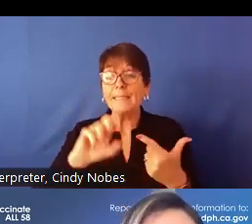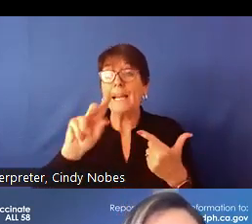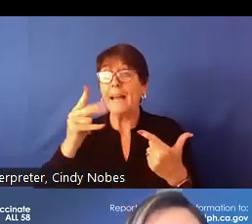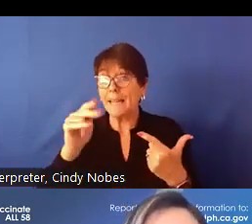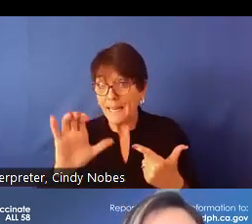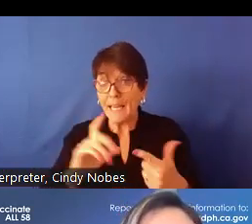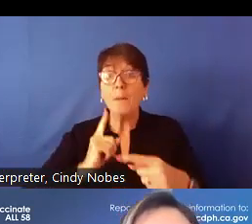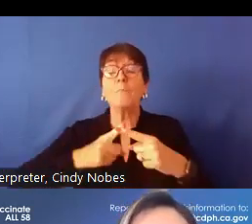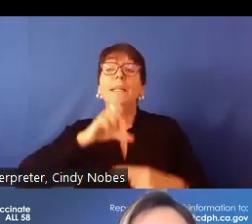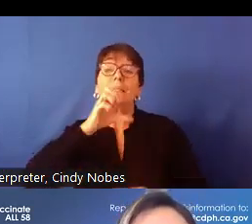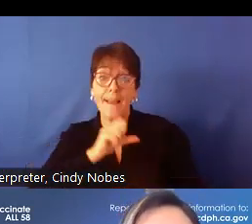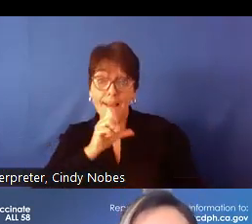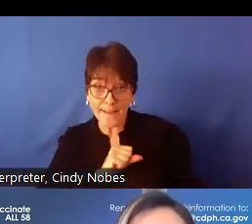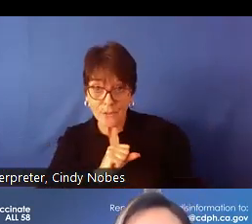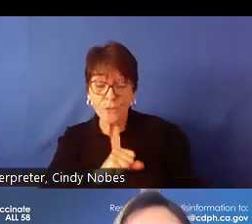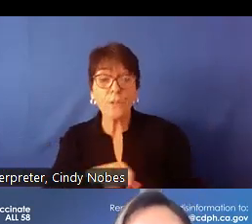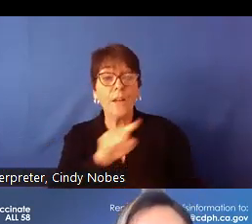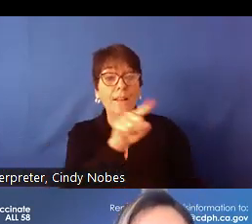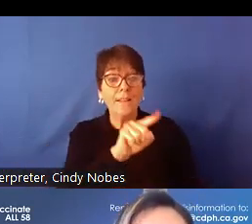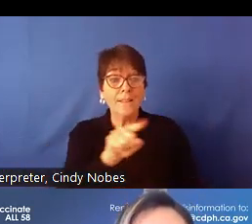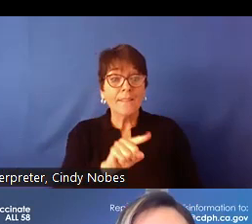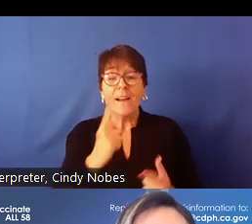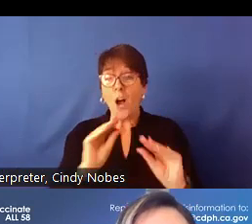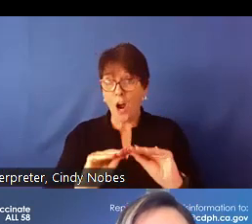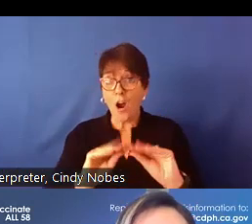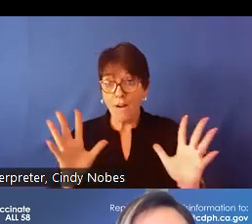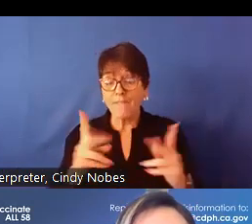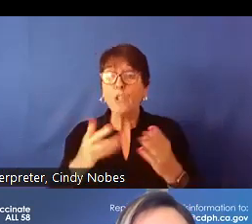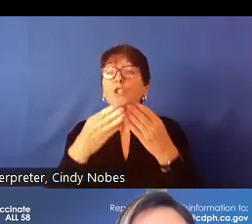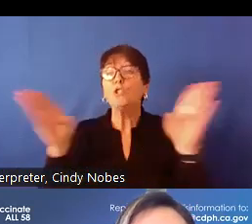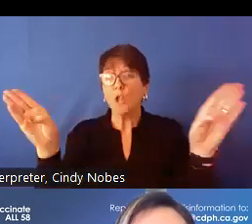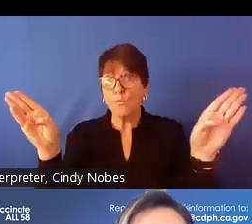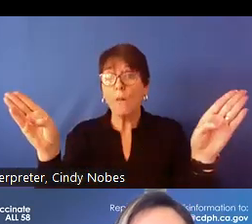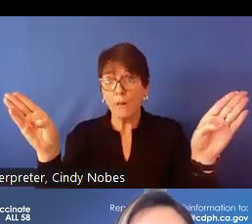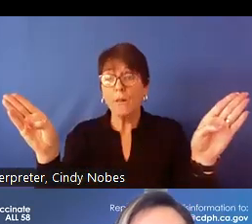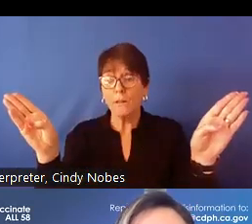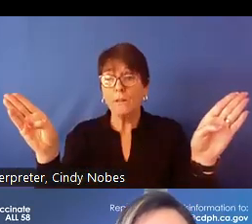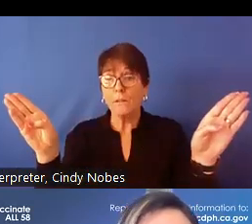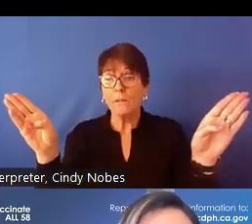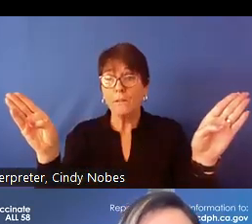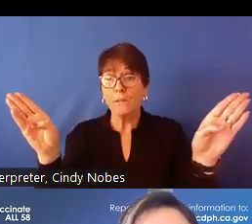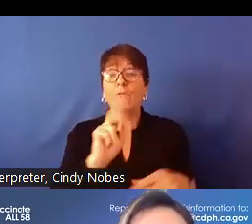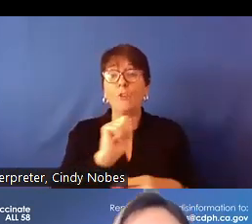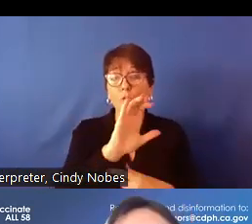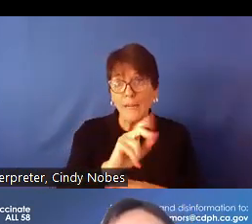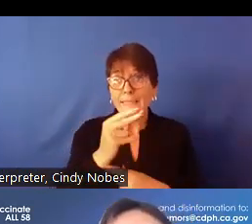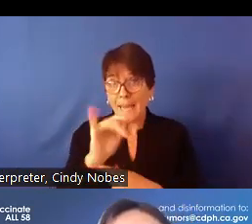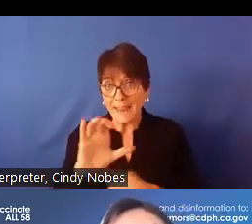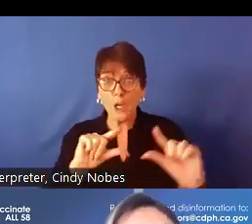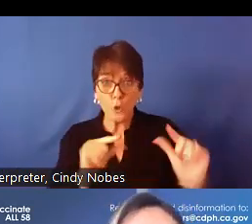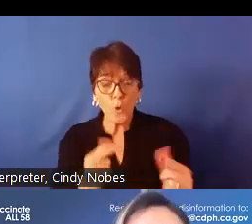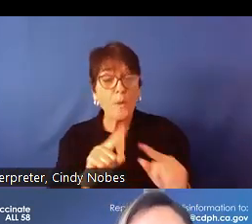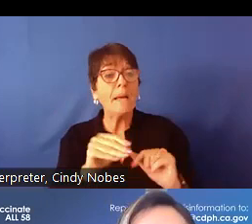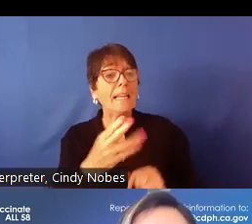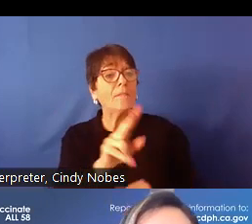age. So, you know, these are obviously very general race and ethnicity groups, but gives you a